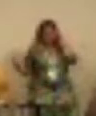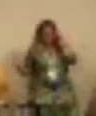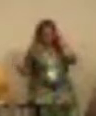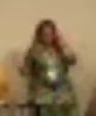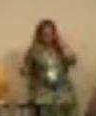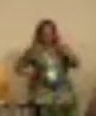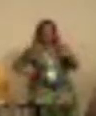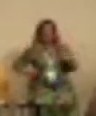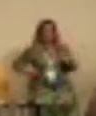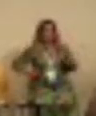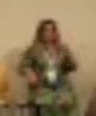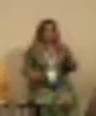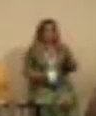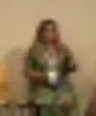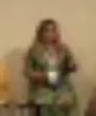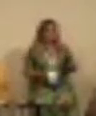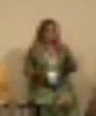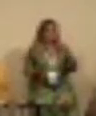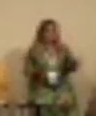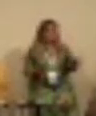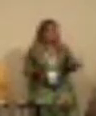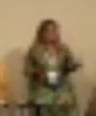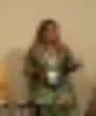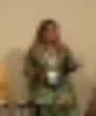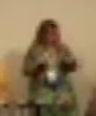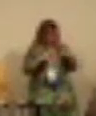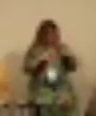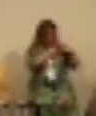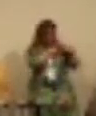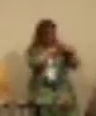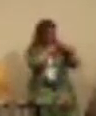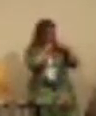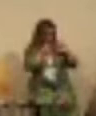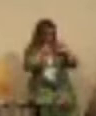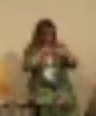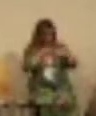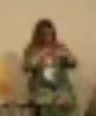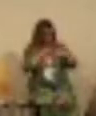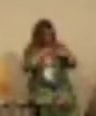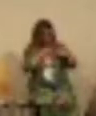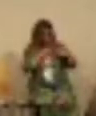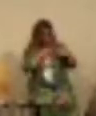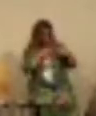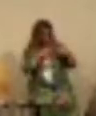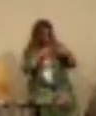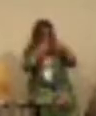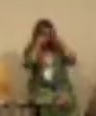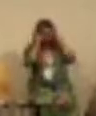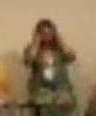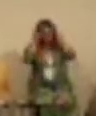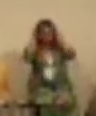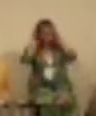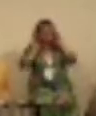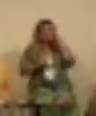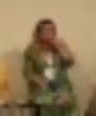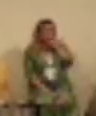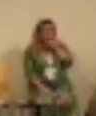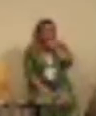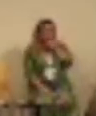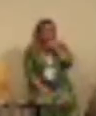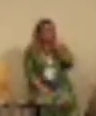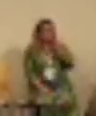think Anna got it. The human factor, it's very, very important. Louder. The human factor is very